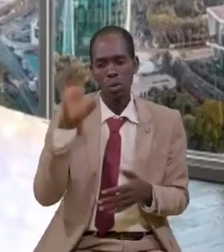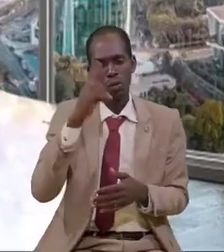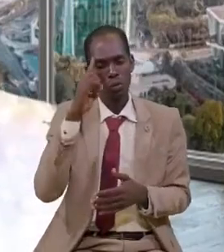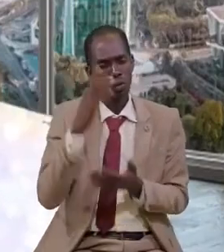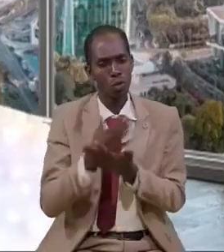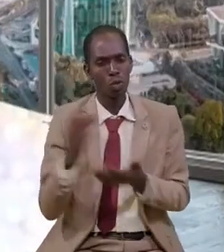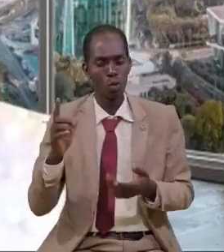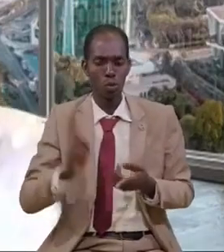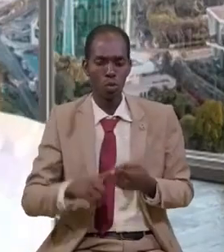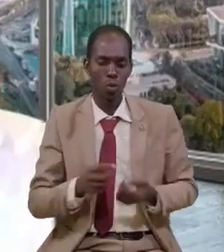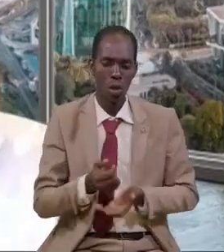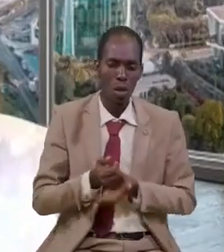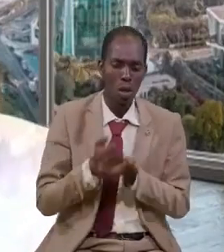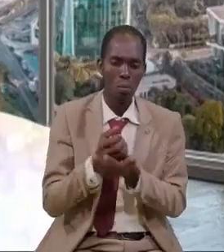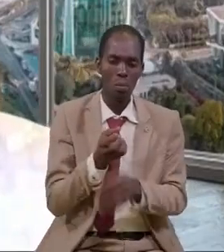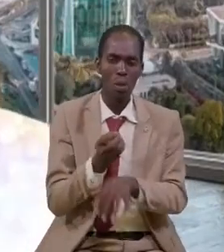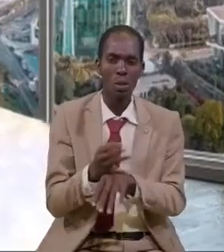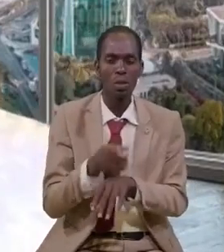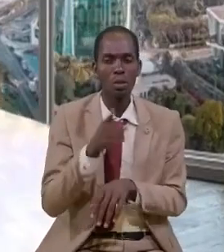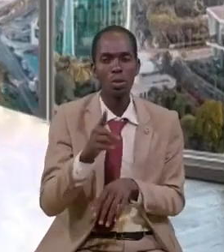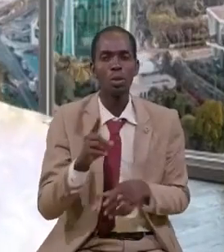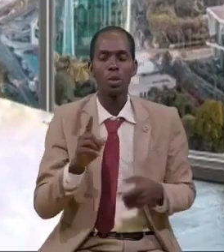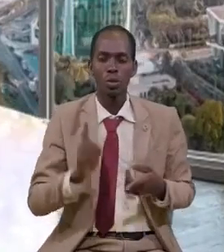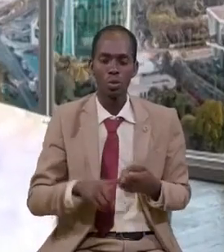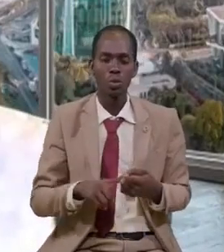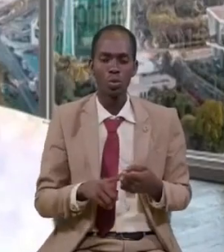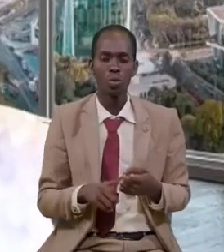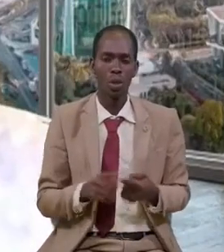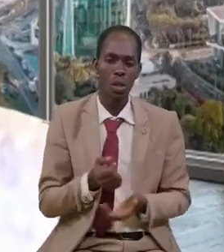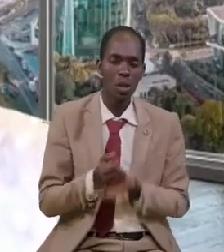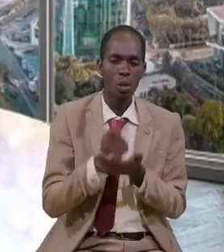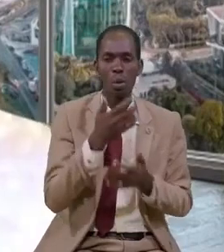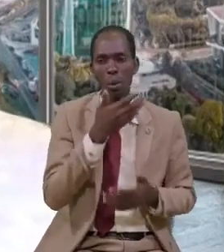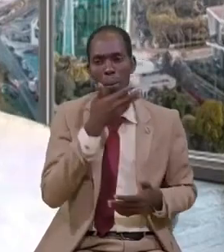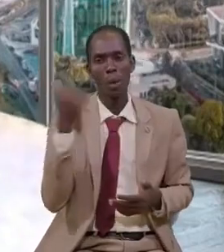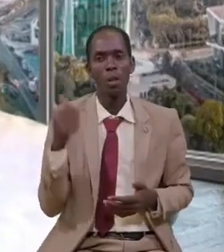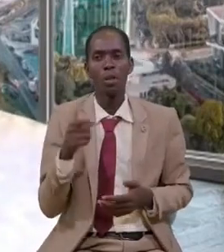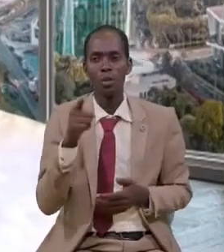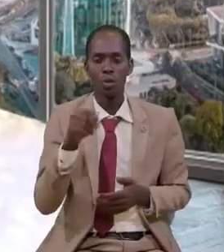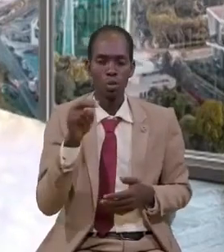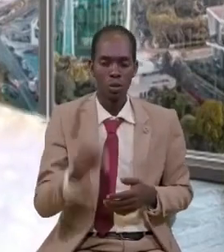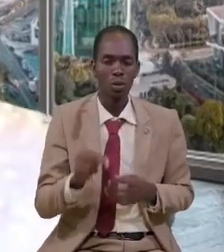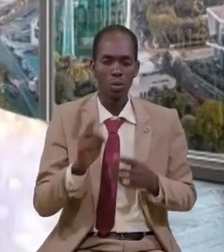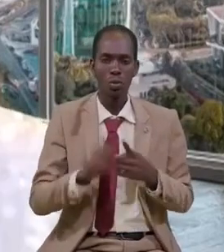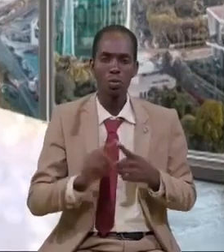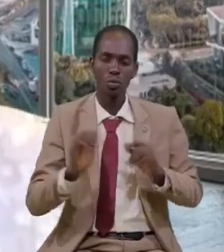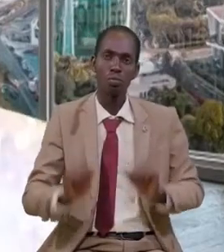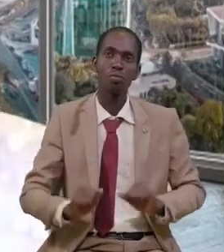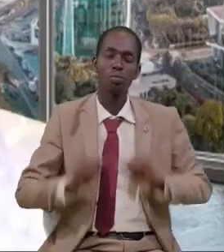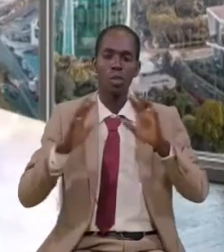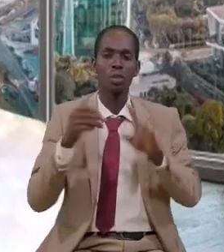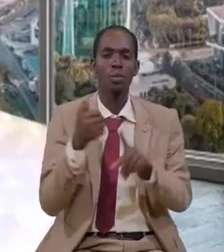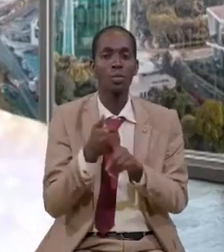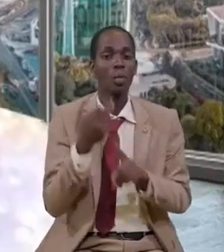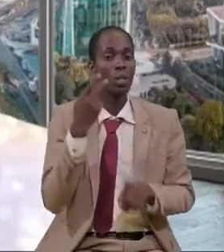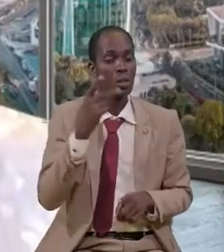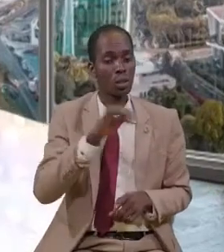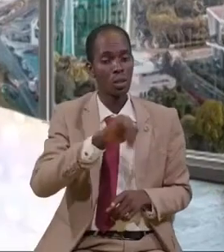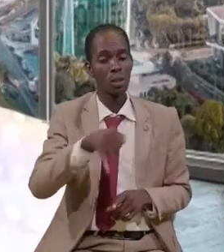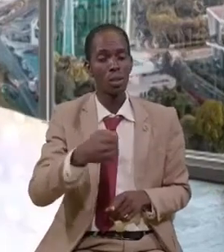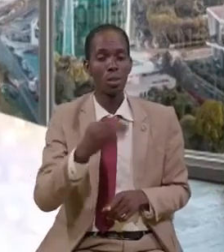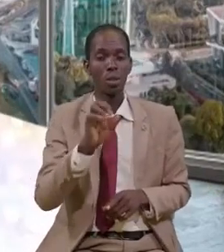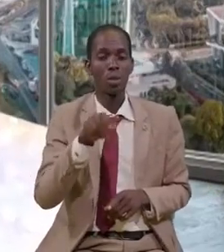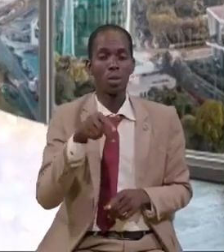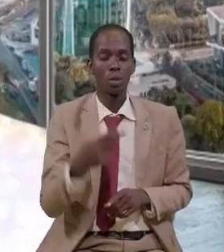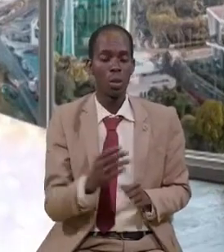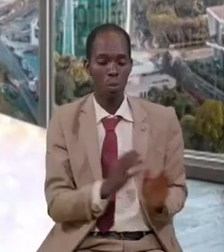You got to sharpen your pencil. You got to hone your gifts. Joseph honed his gift, and when the time came for